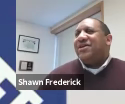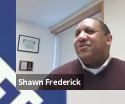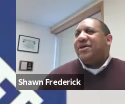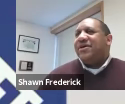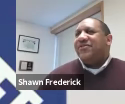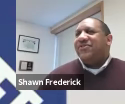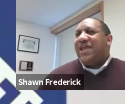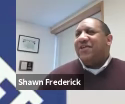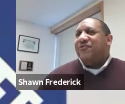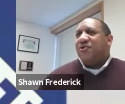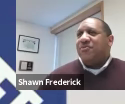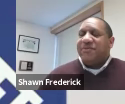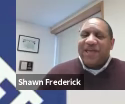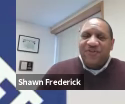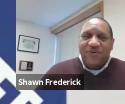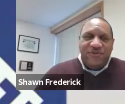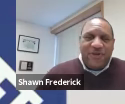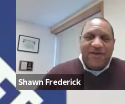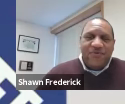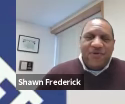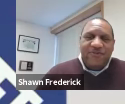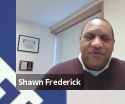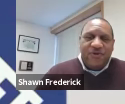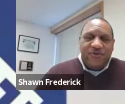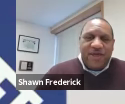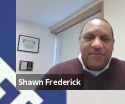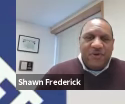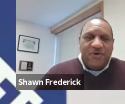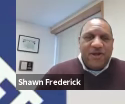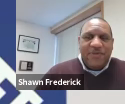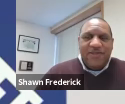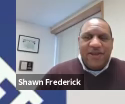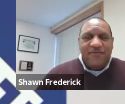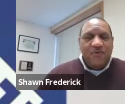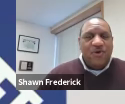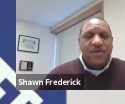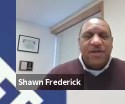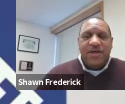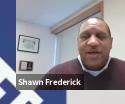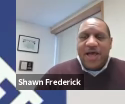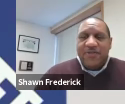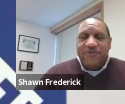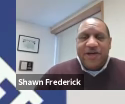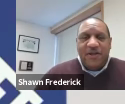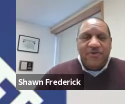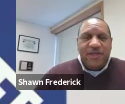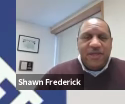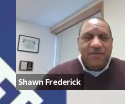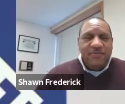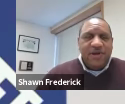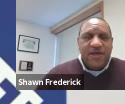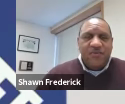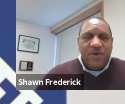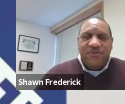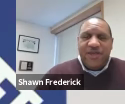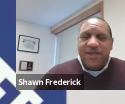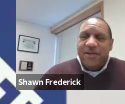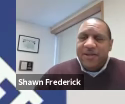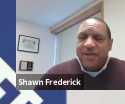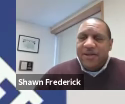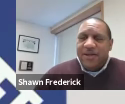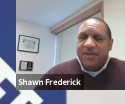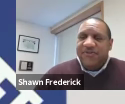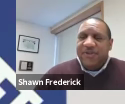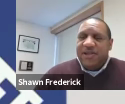So again, to stay informed and make sure that you have the right source, I want to recommend that everyone either follow the Community Hub